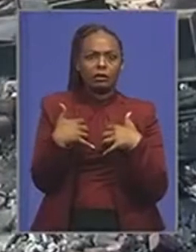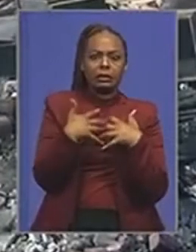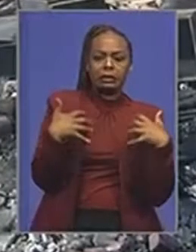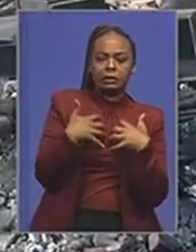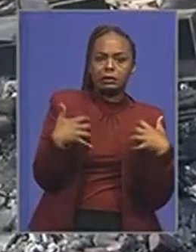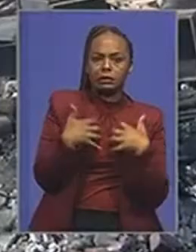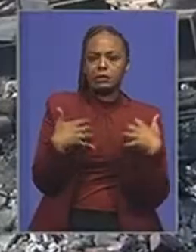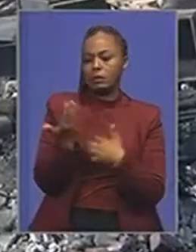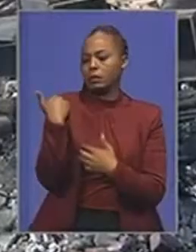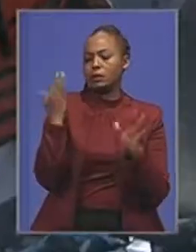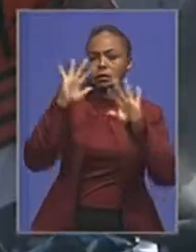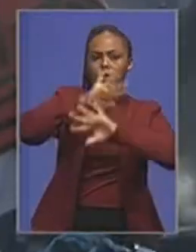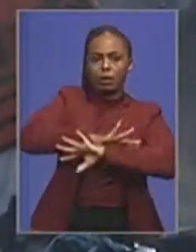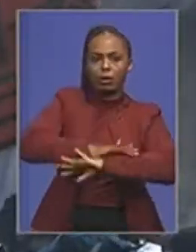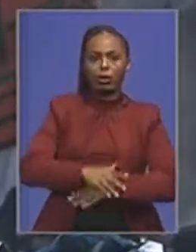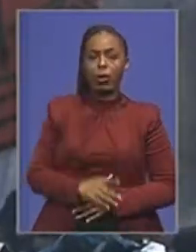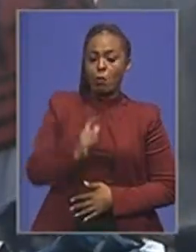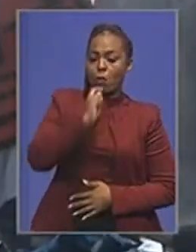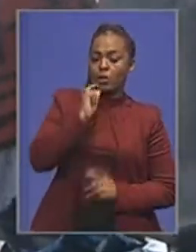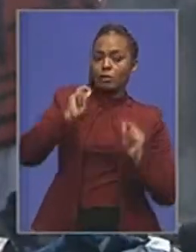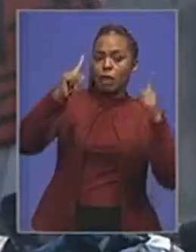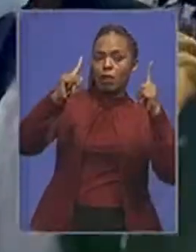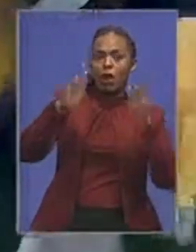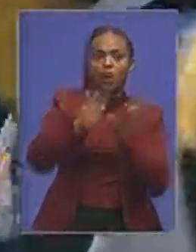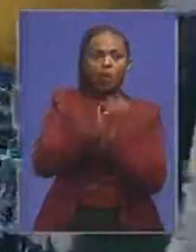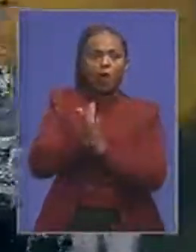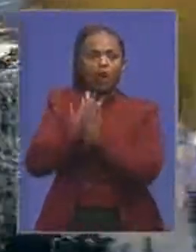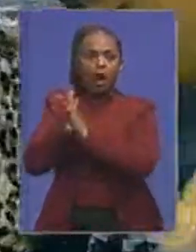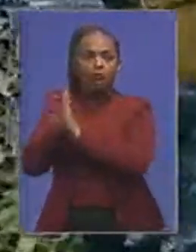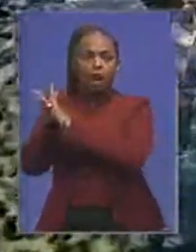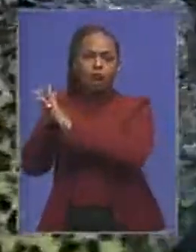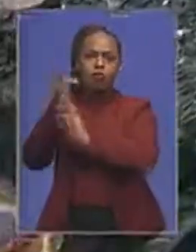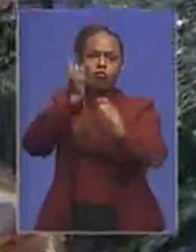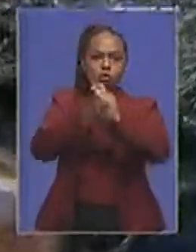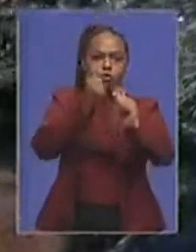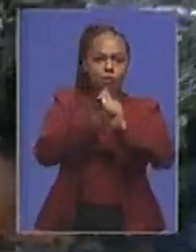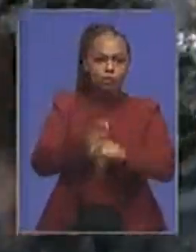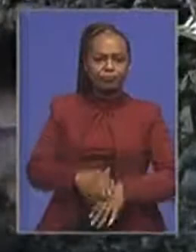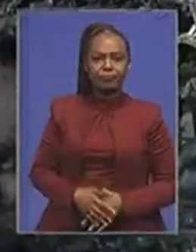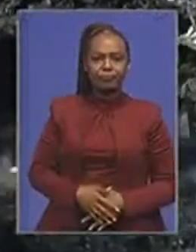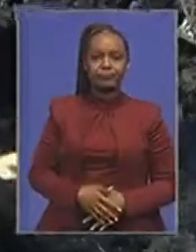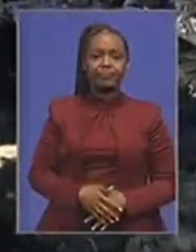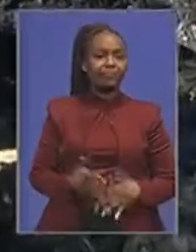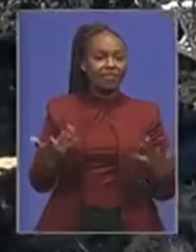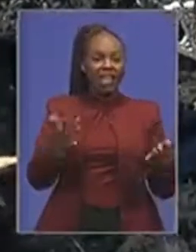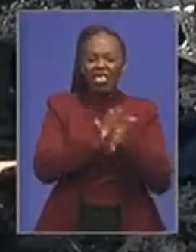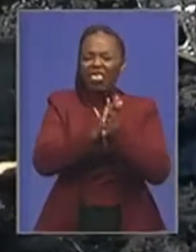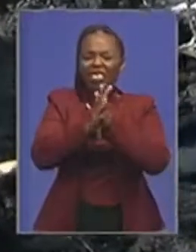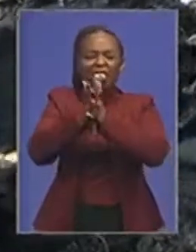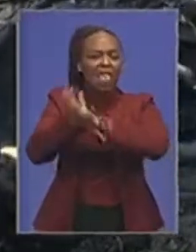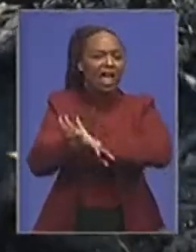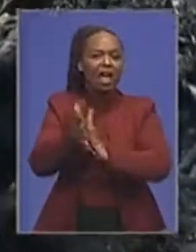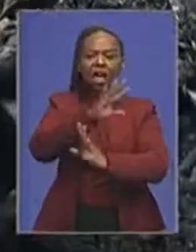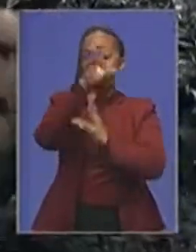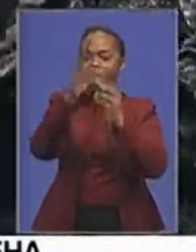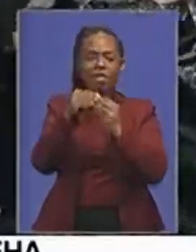Jérôme Koukou Daddy, here is a picture of Uncle Davey Jérôme